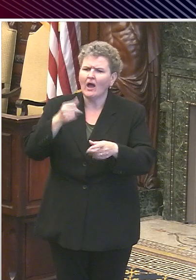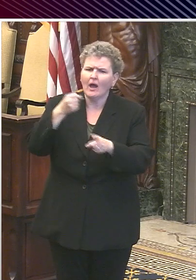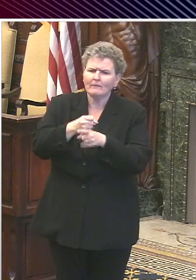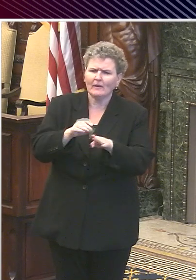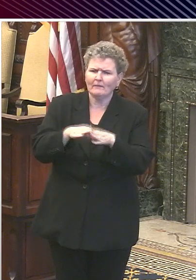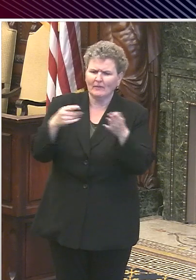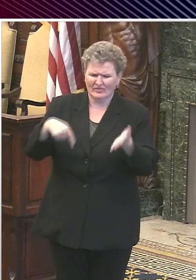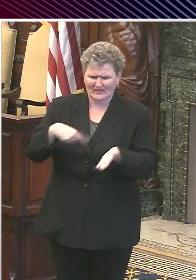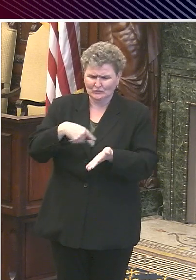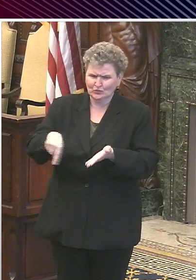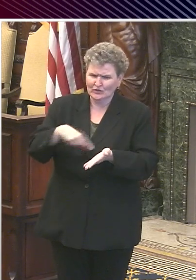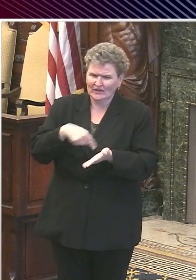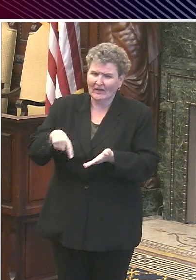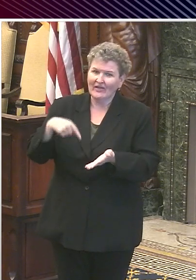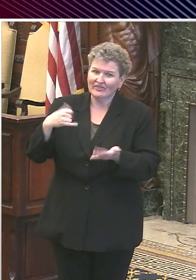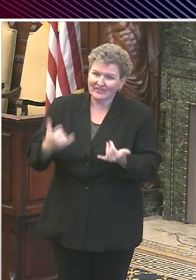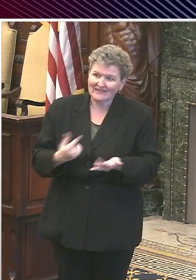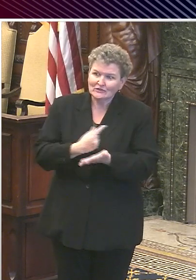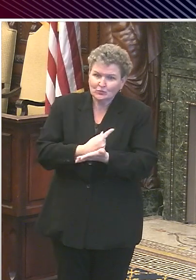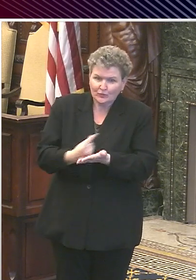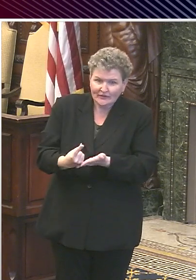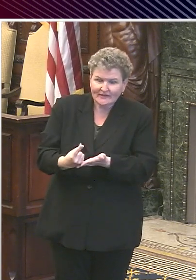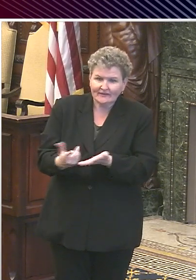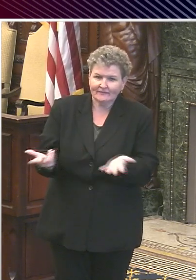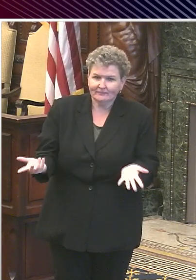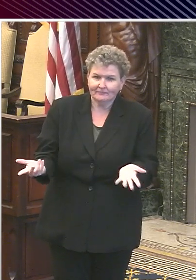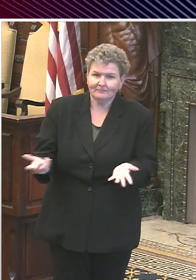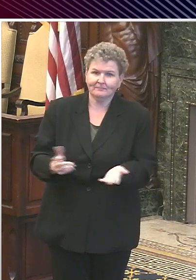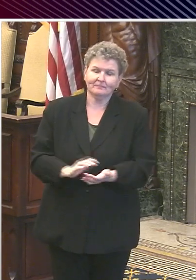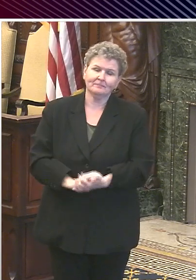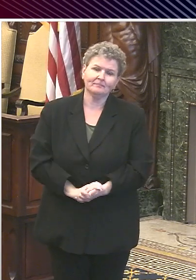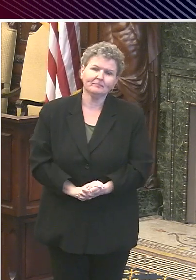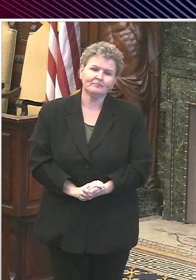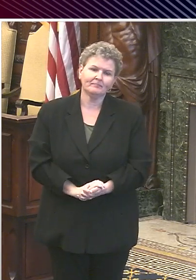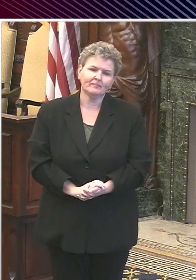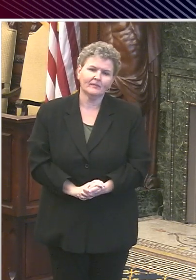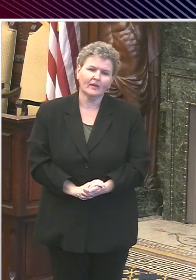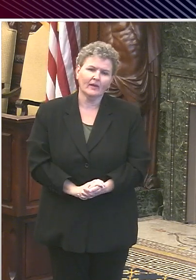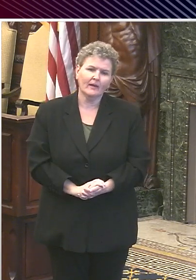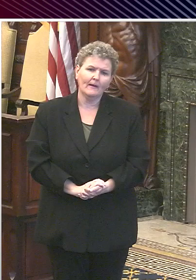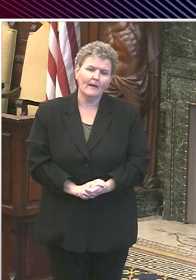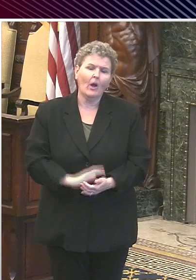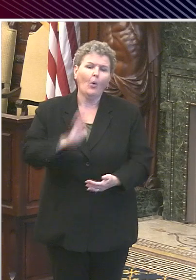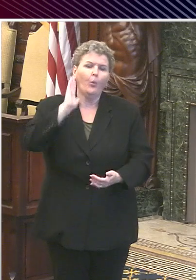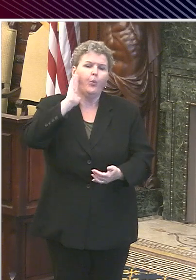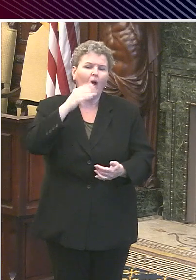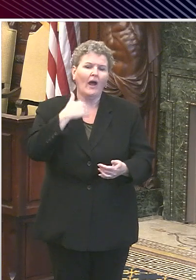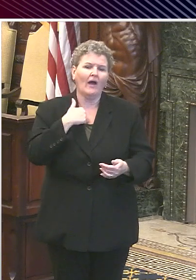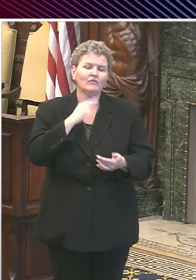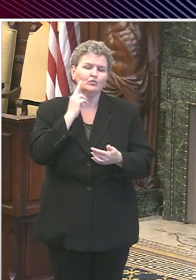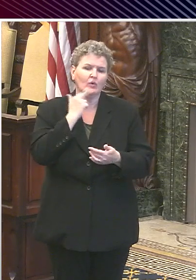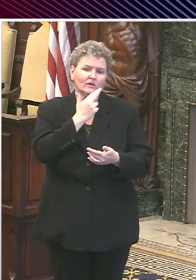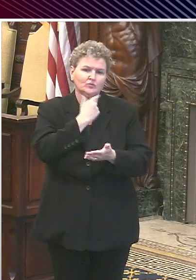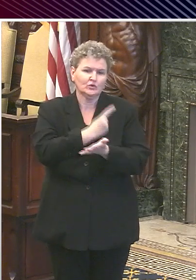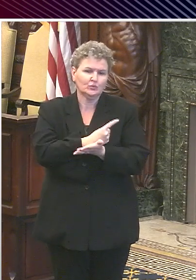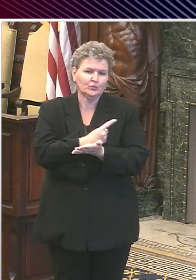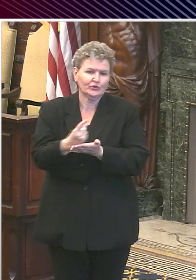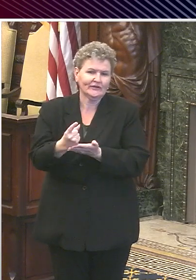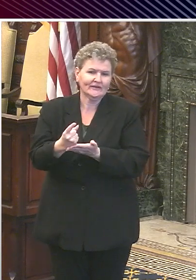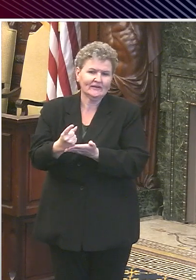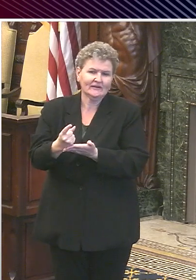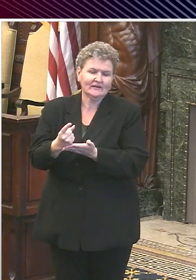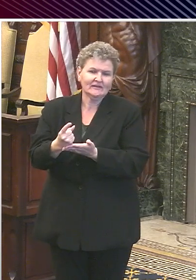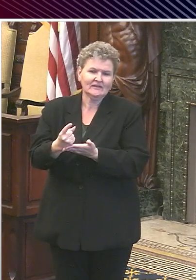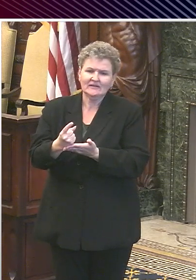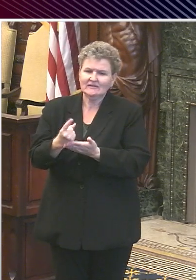restaurants to indoor dining this week? And will Restaurant Week be something that you monitor? Is there